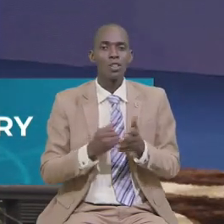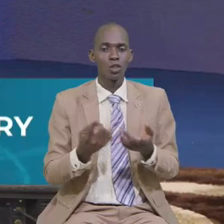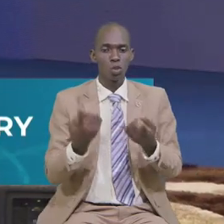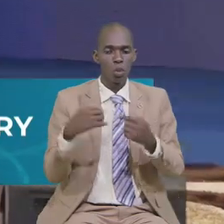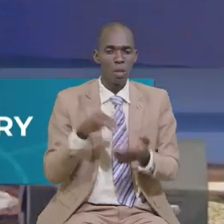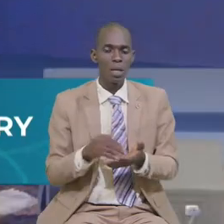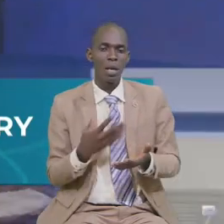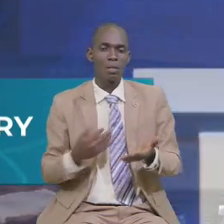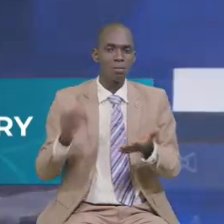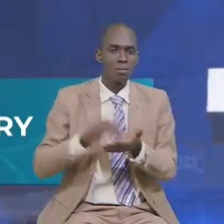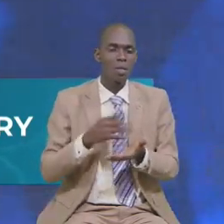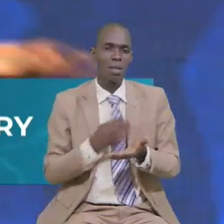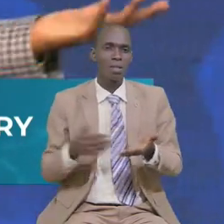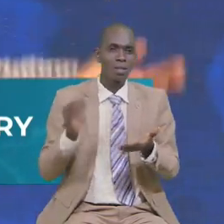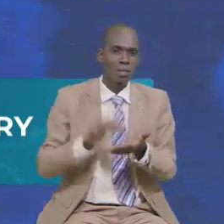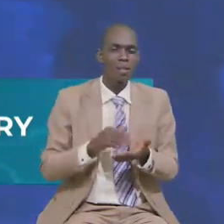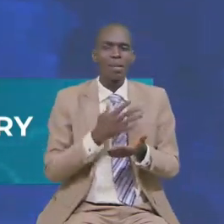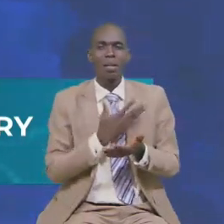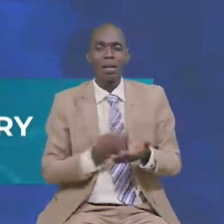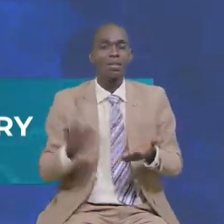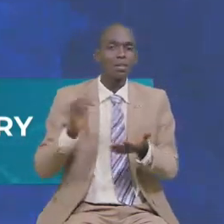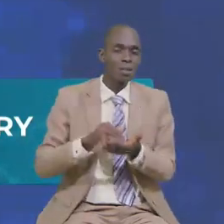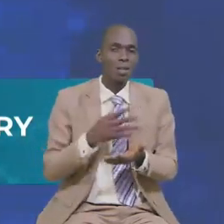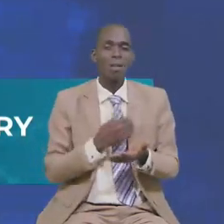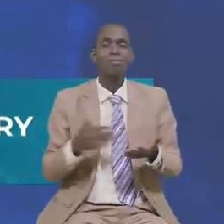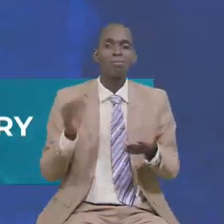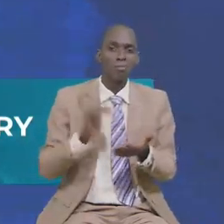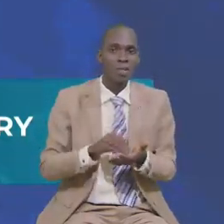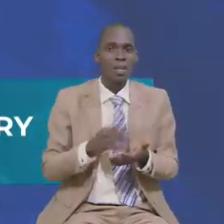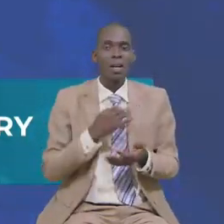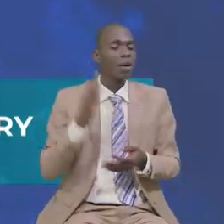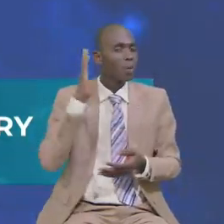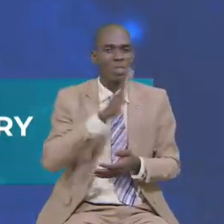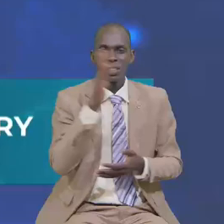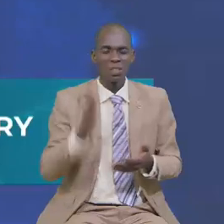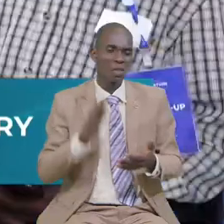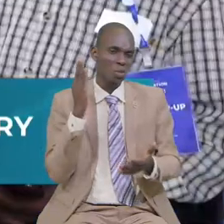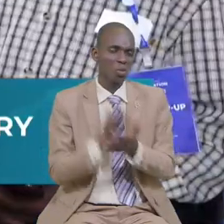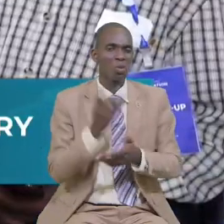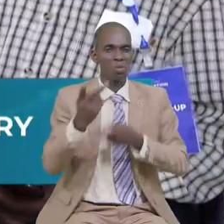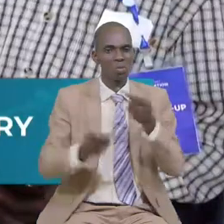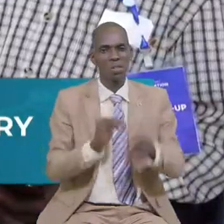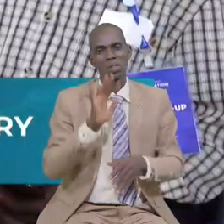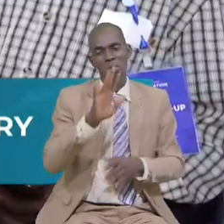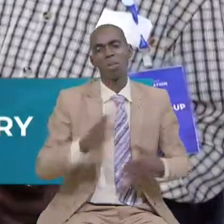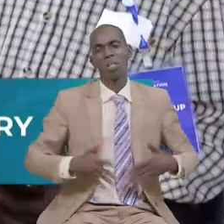coming and coming and up and up and up, and it will never stop visiting your life.